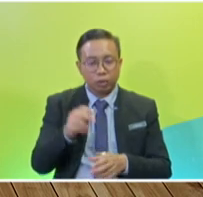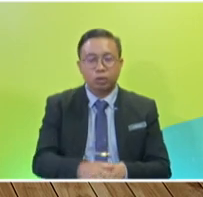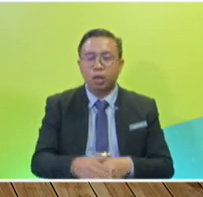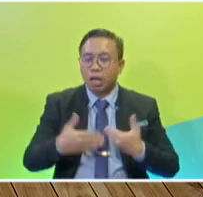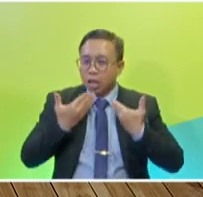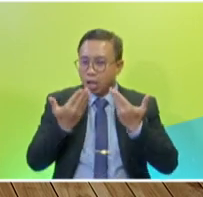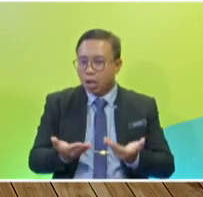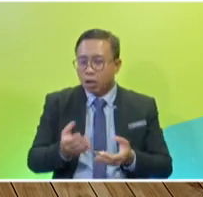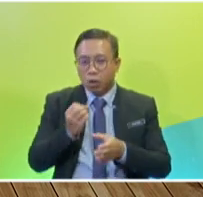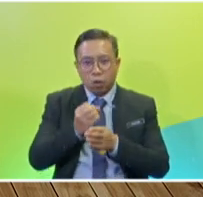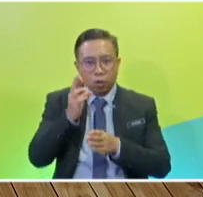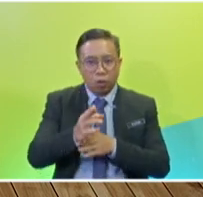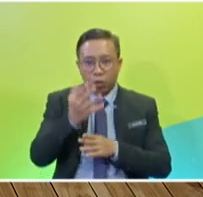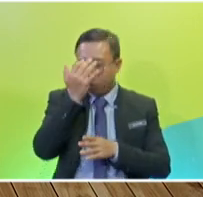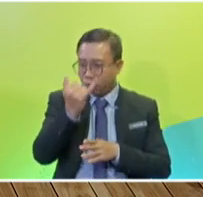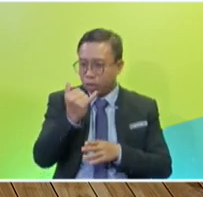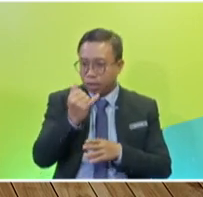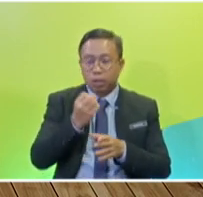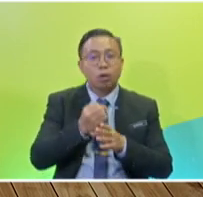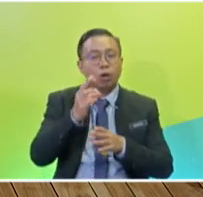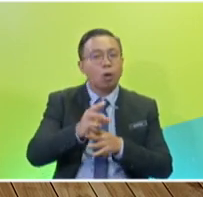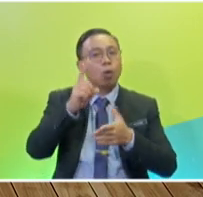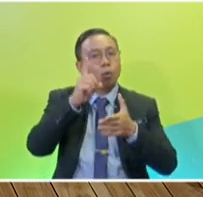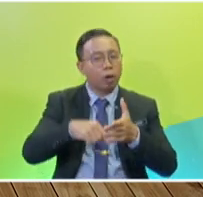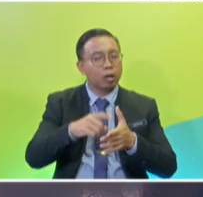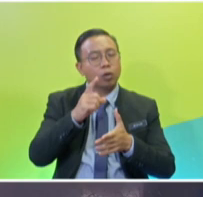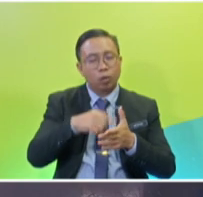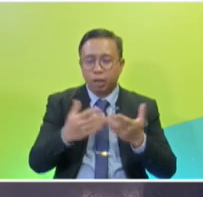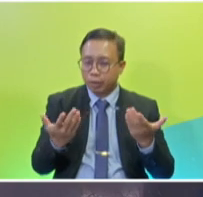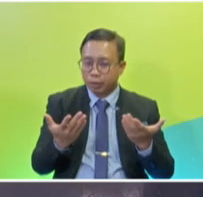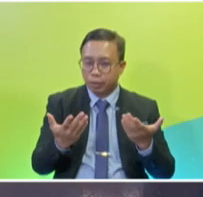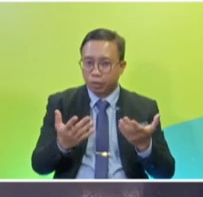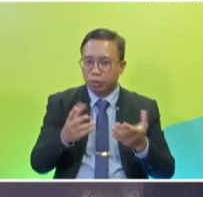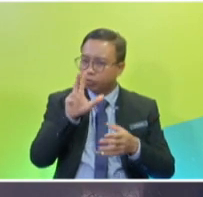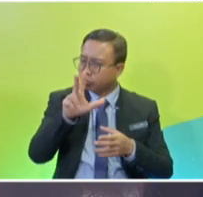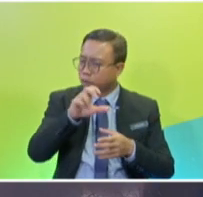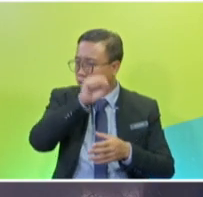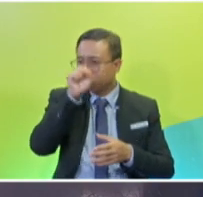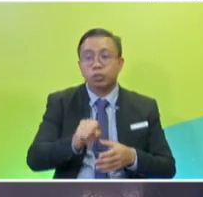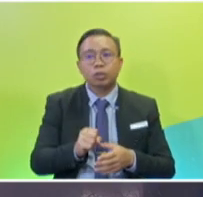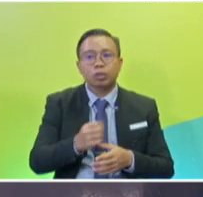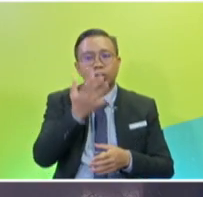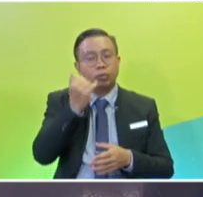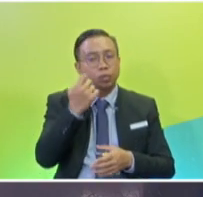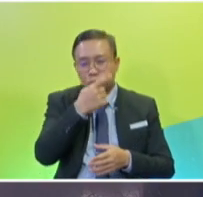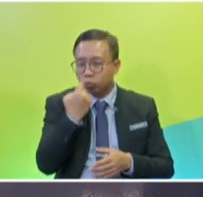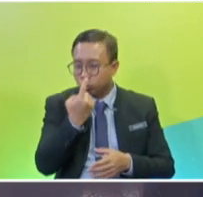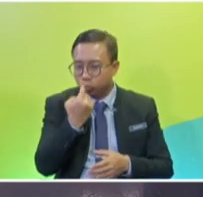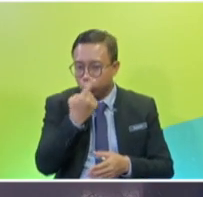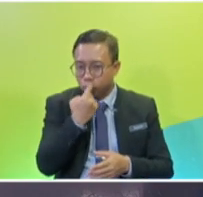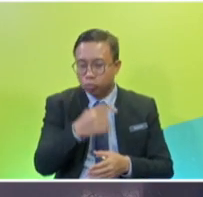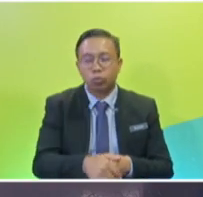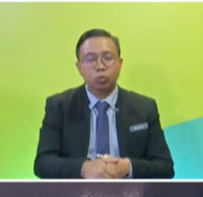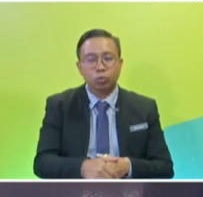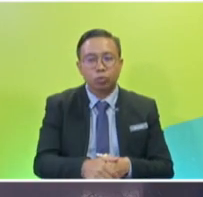how or why or what. Shafika, why do we only choose these three questions? Not who, not what, not